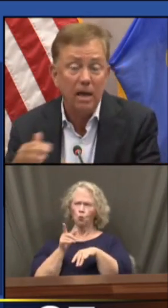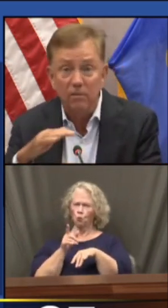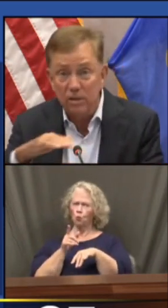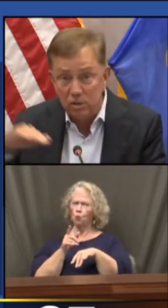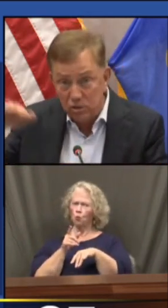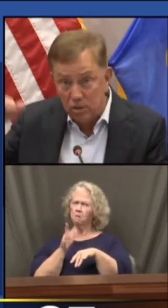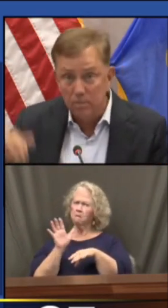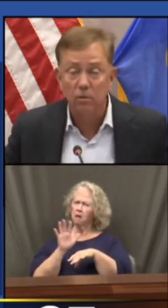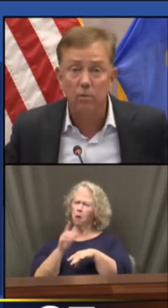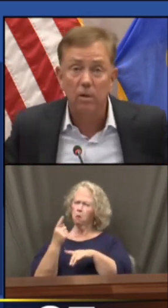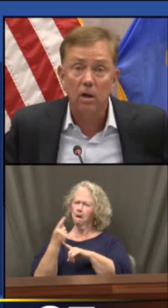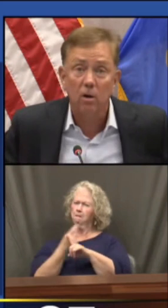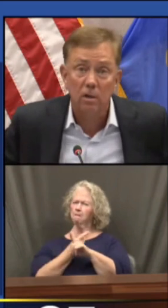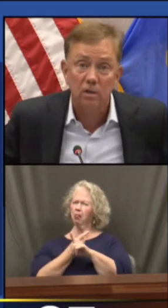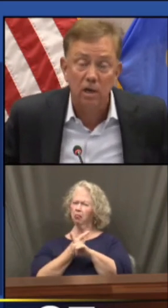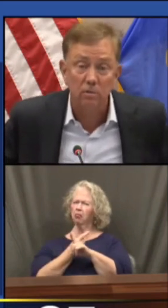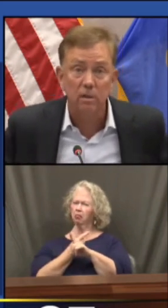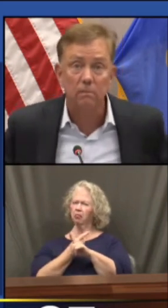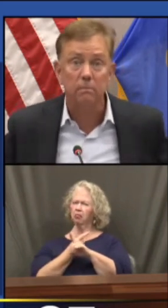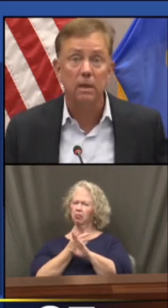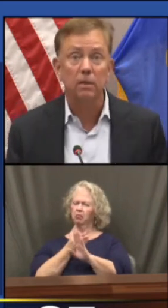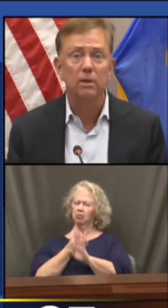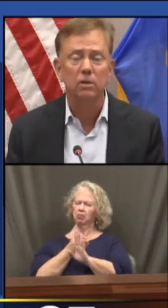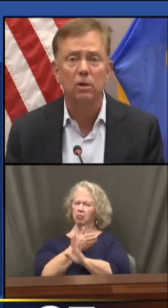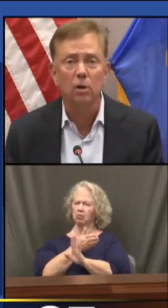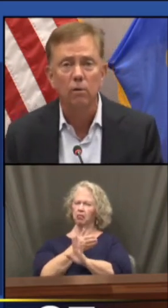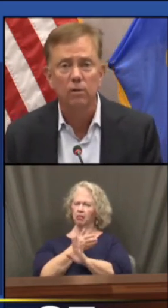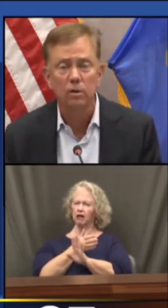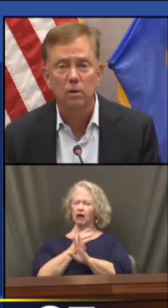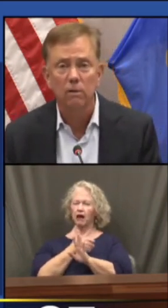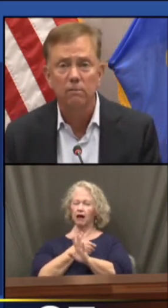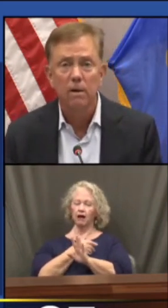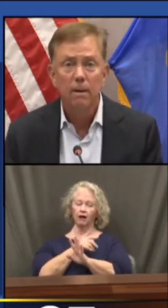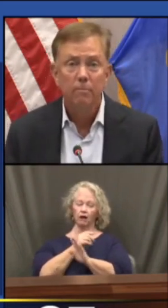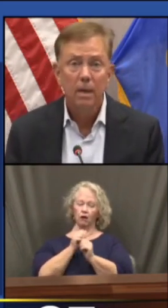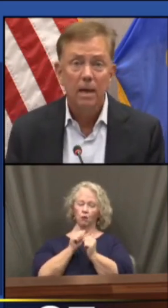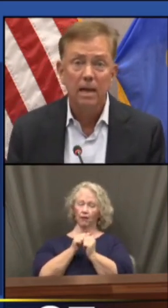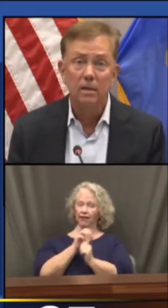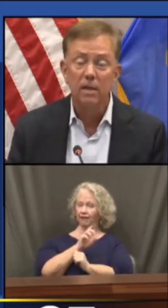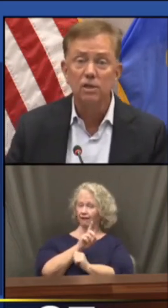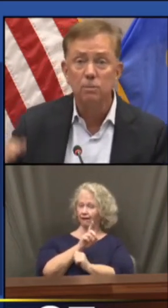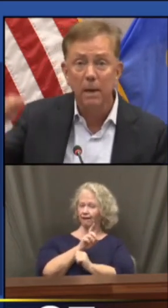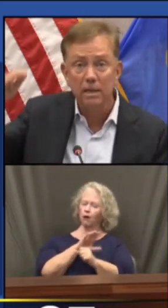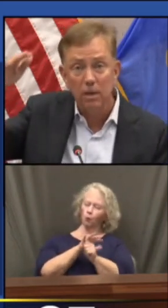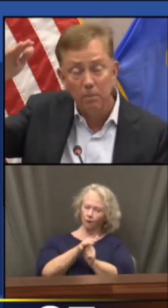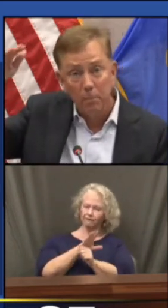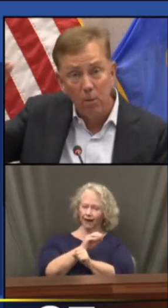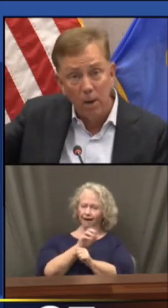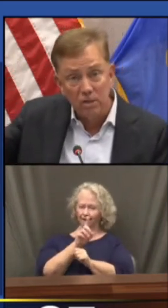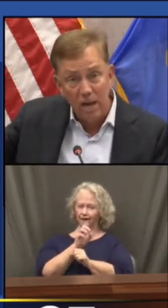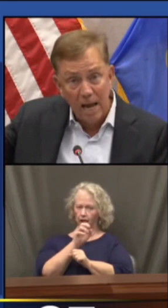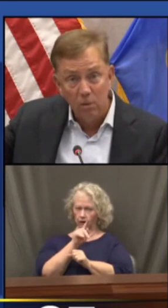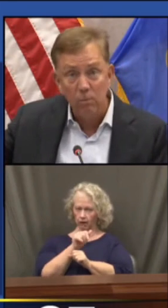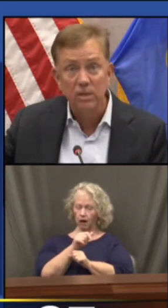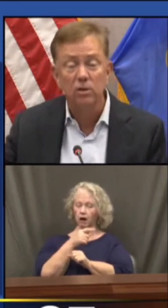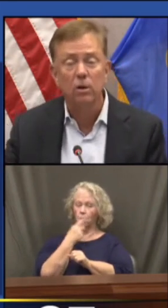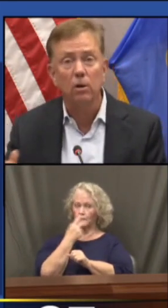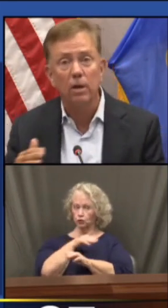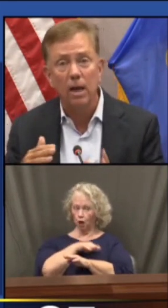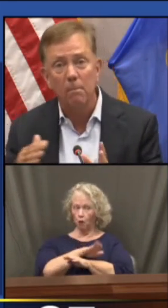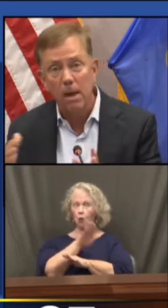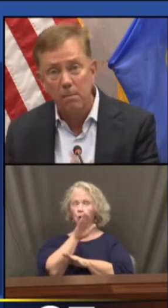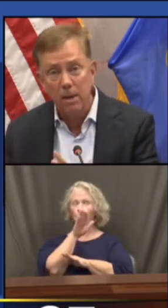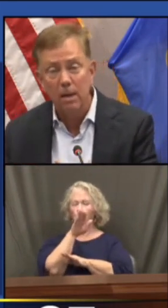month ahead of us in terms of where they are in the Delta, not to mention the COVID curve. And they spiked up. They went down. We